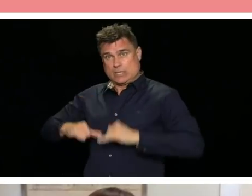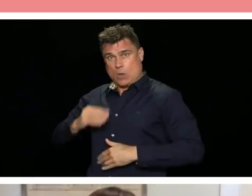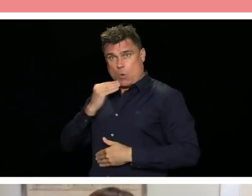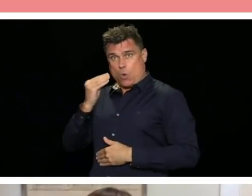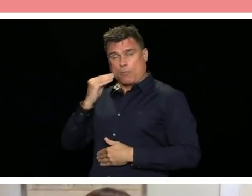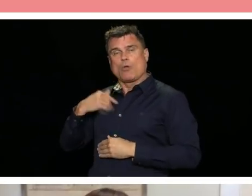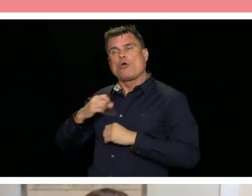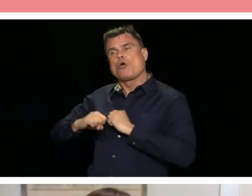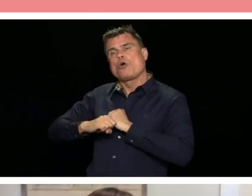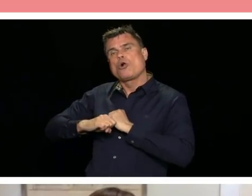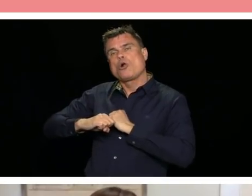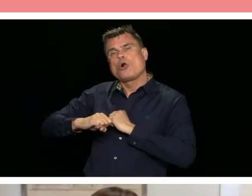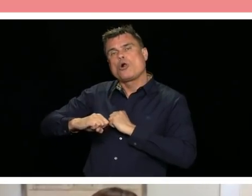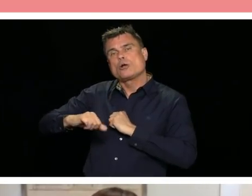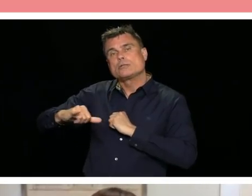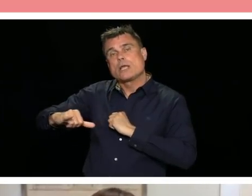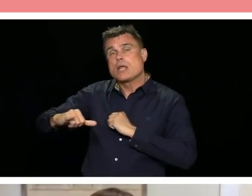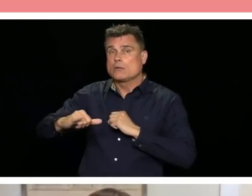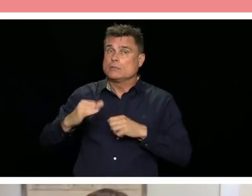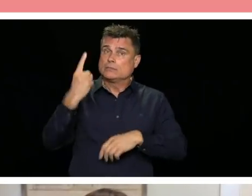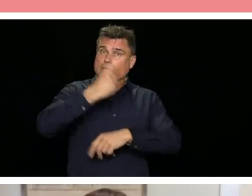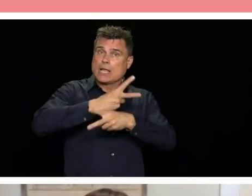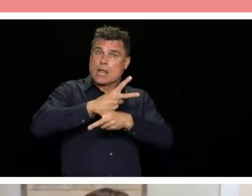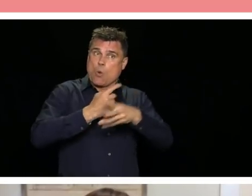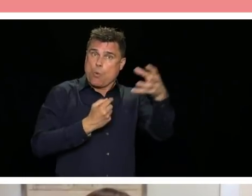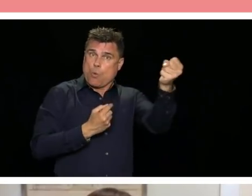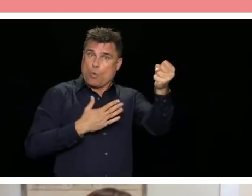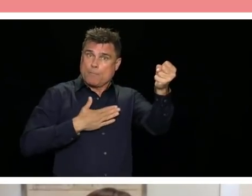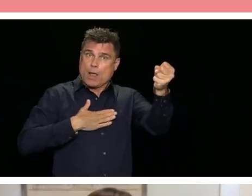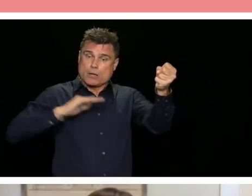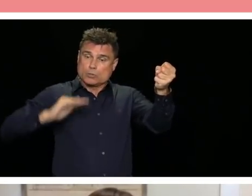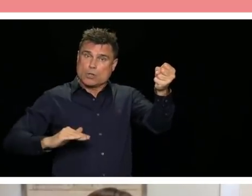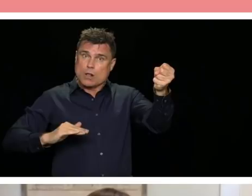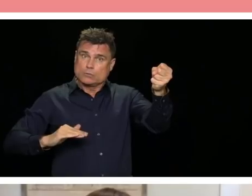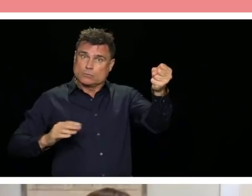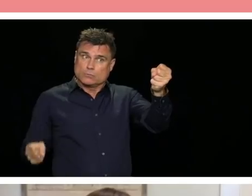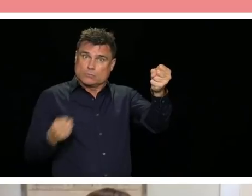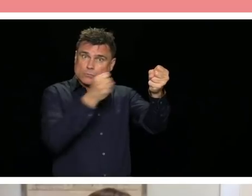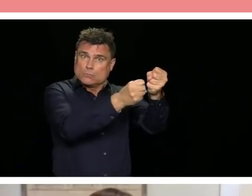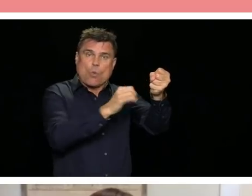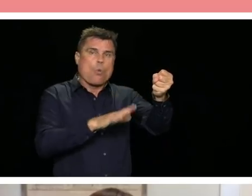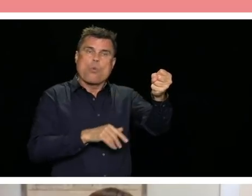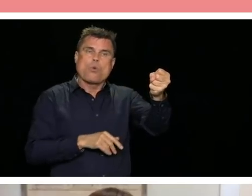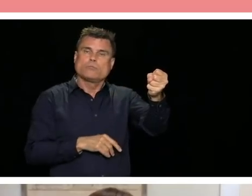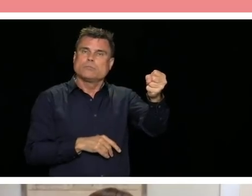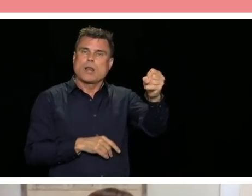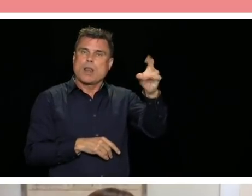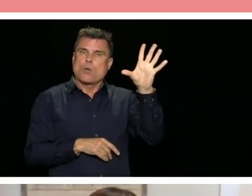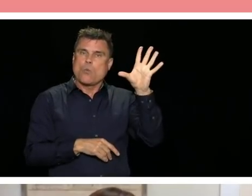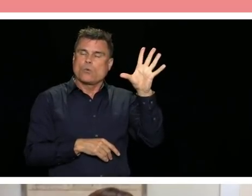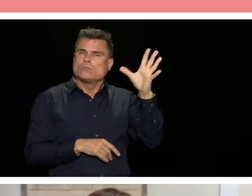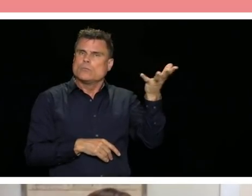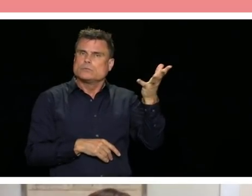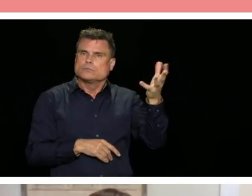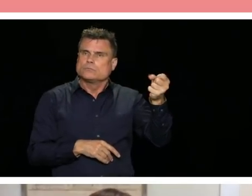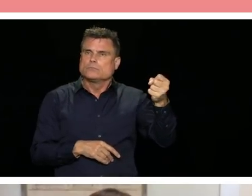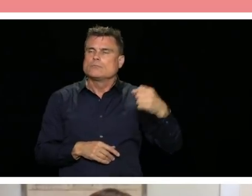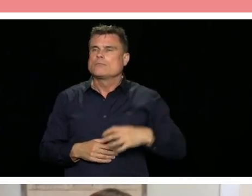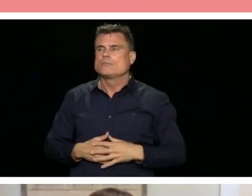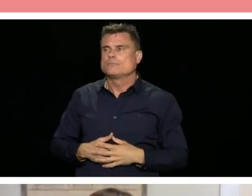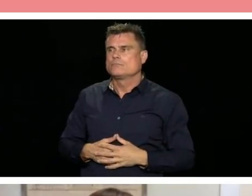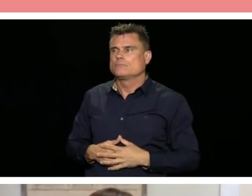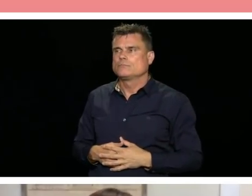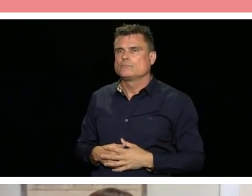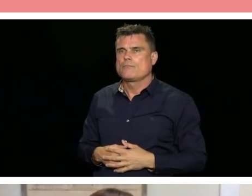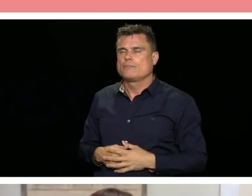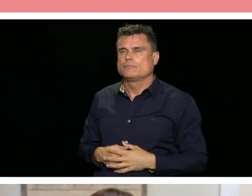support spaces that are open and also closed. But if you're a parent, whether if your center is closed or open, if your parents, like Michelle's case, are